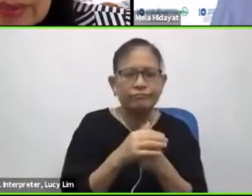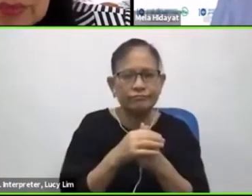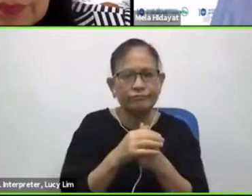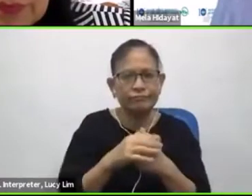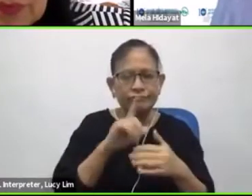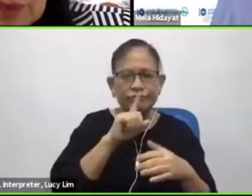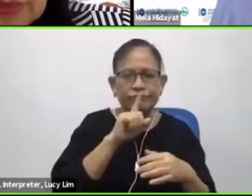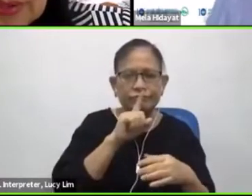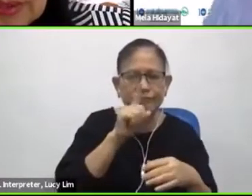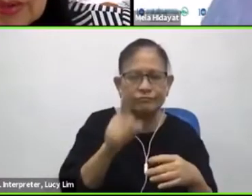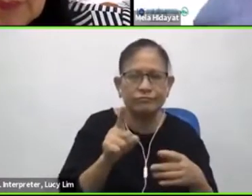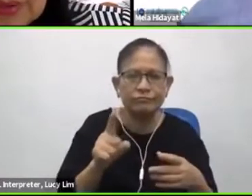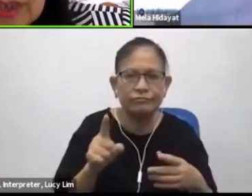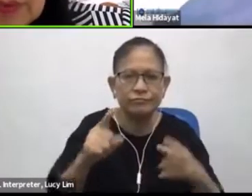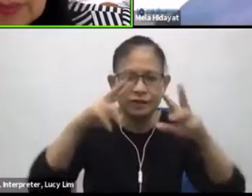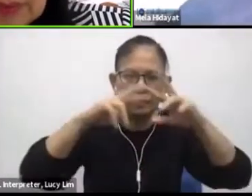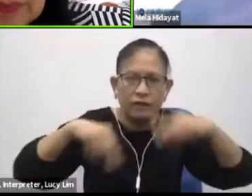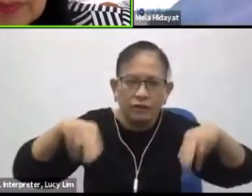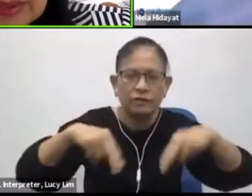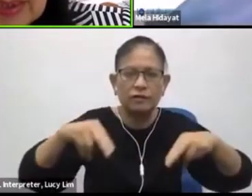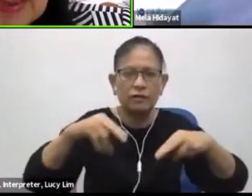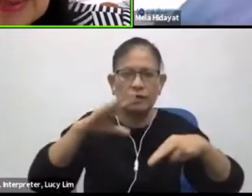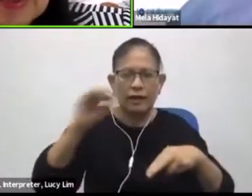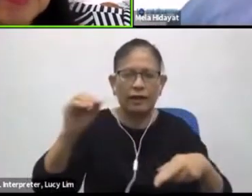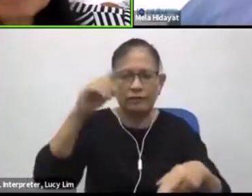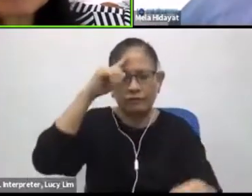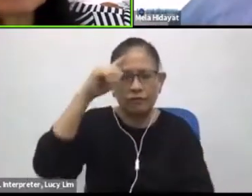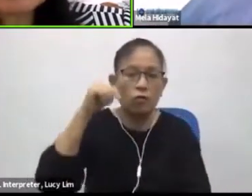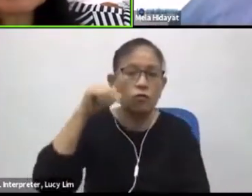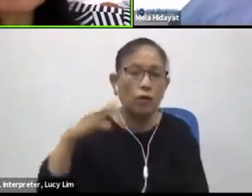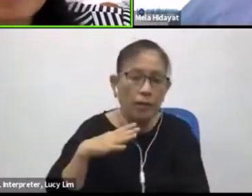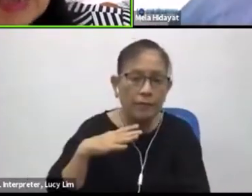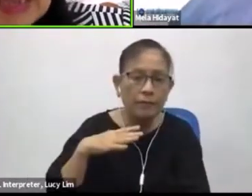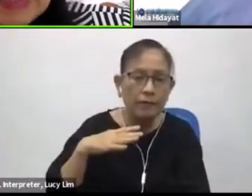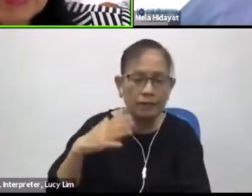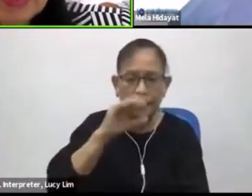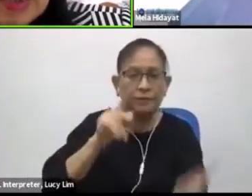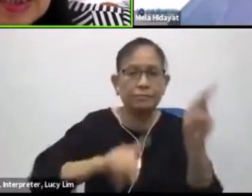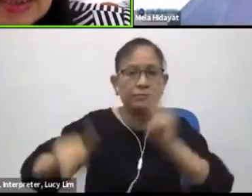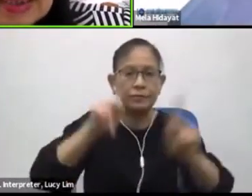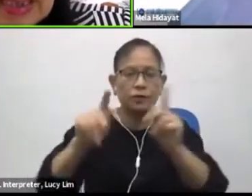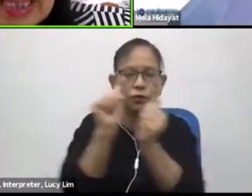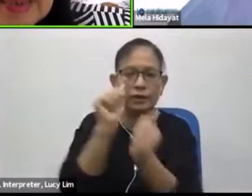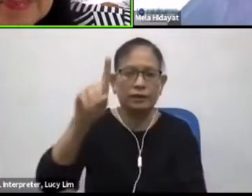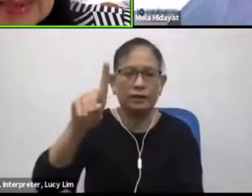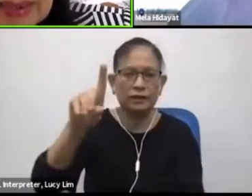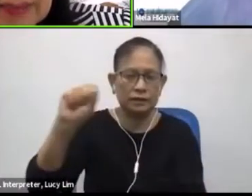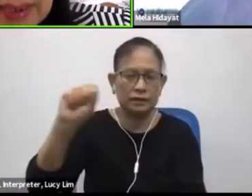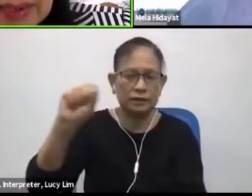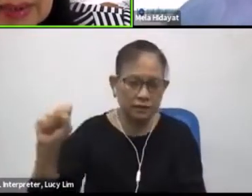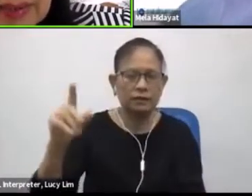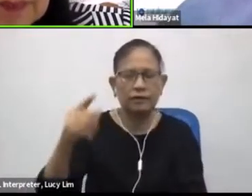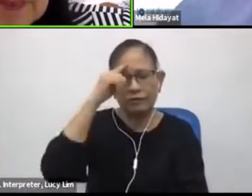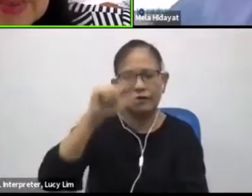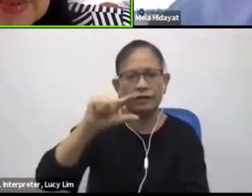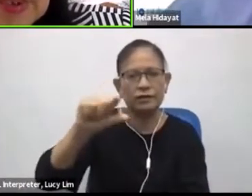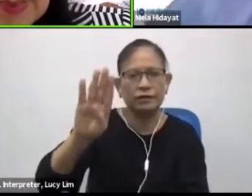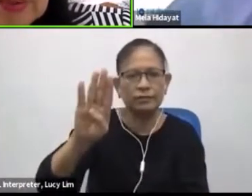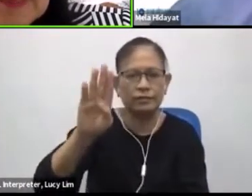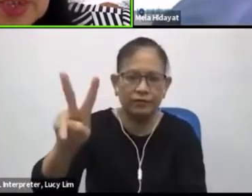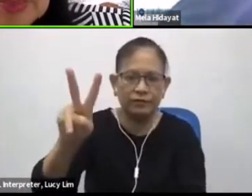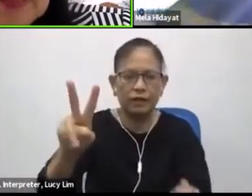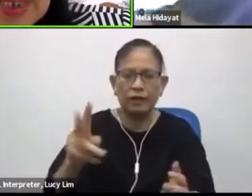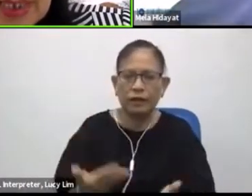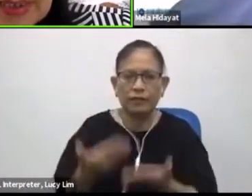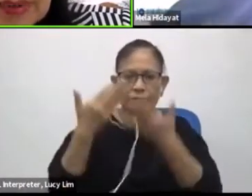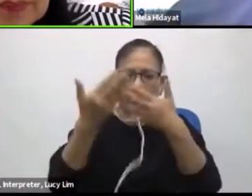given an overview of the needs of vulnerable women, girls, and people with disabilities in the IDB settlements. Various aspects